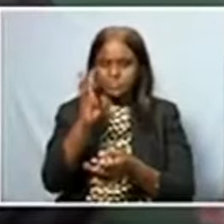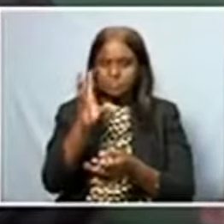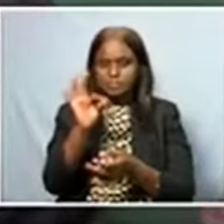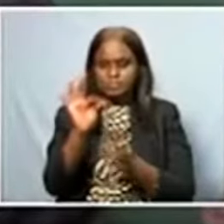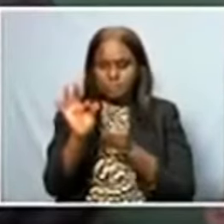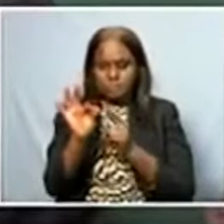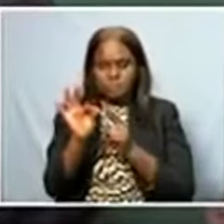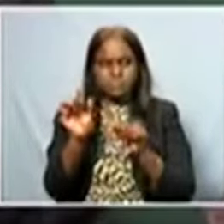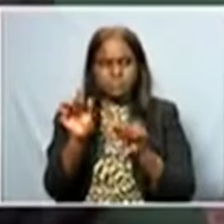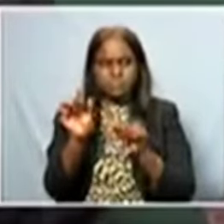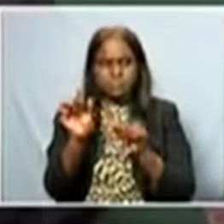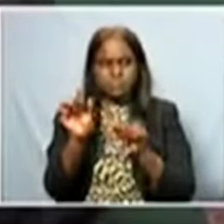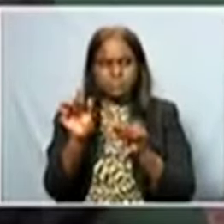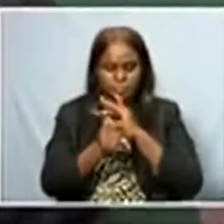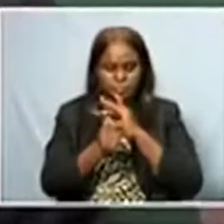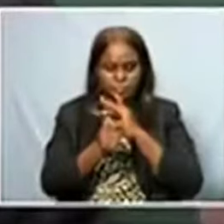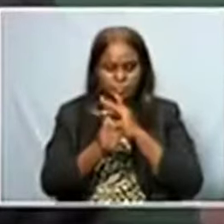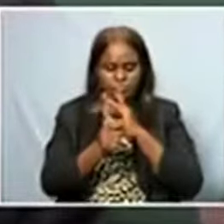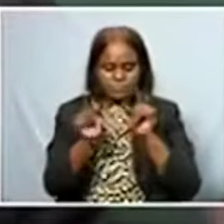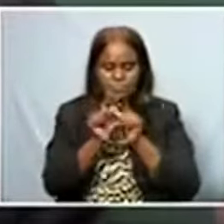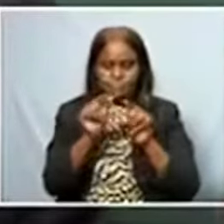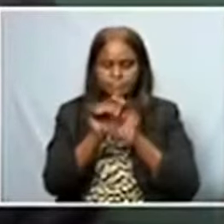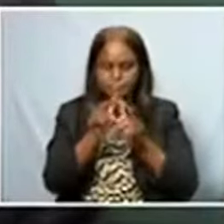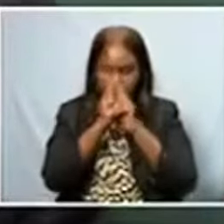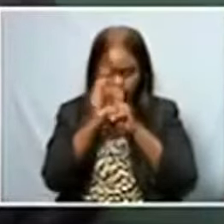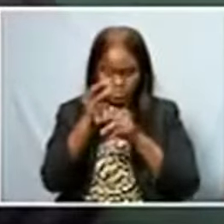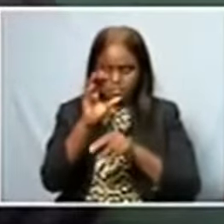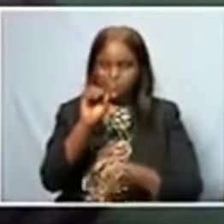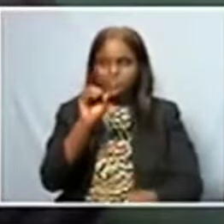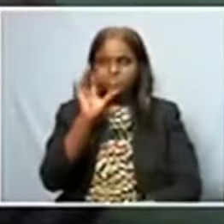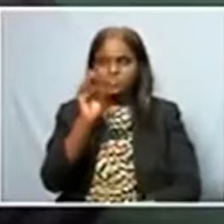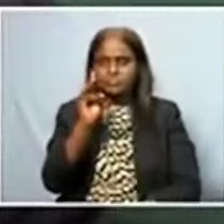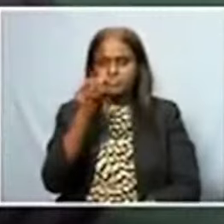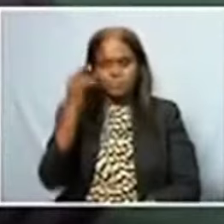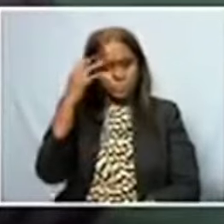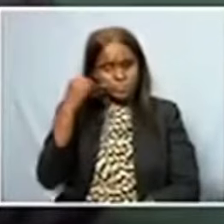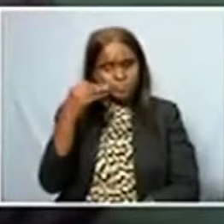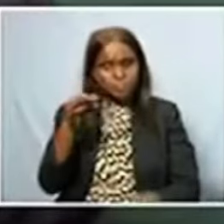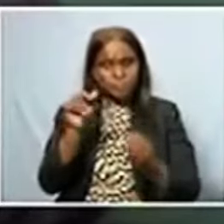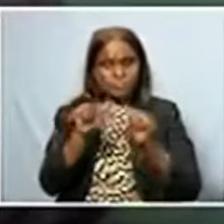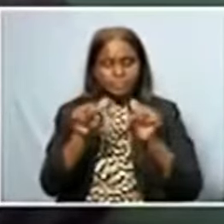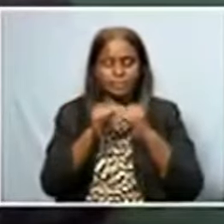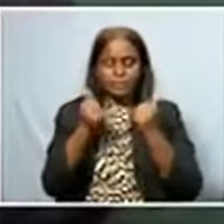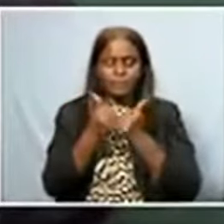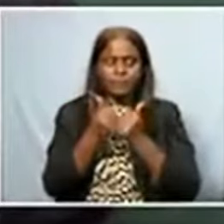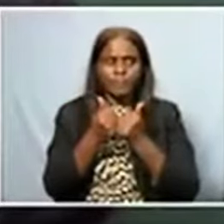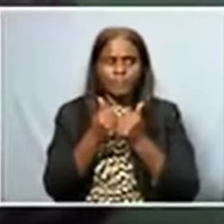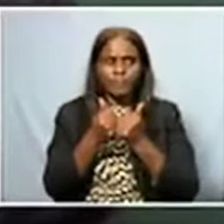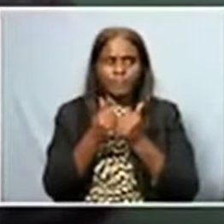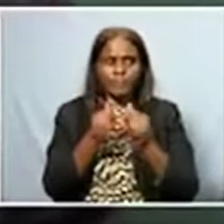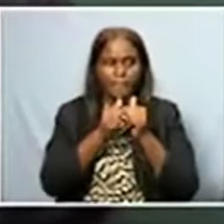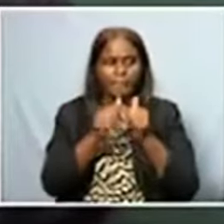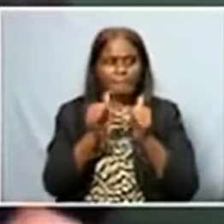669 as amended in respect of 807, Office of the Auditor General, in line with